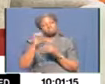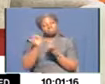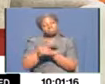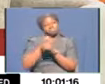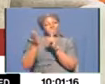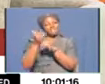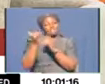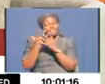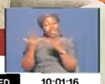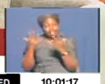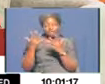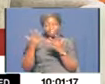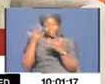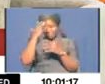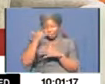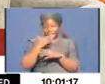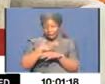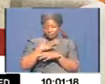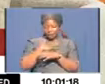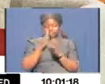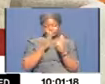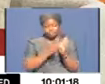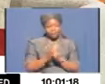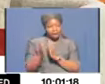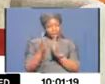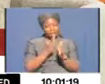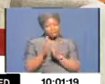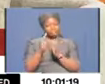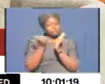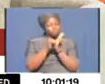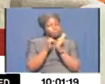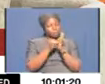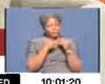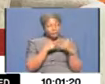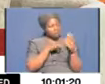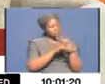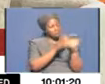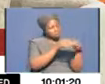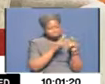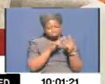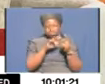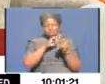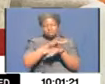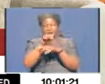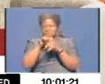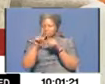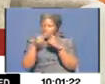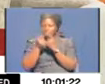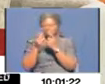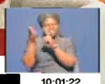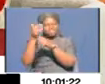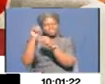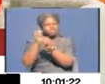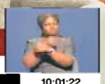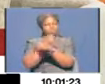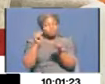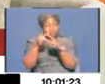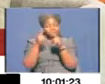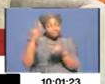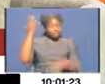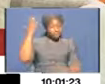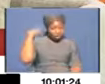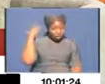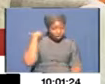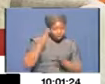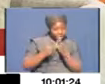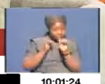Because our preparations are ever in shambles. In clubs, in national team, we can't achieve. But those days, if I can